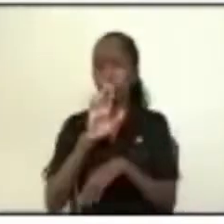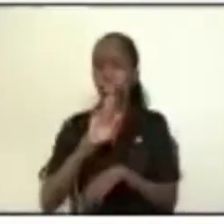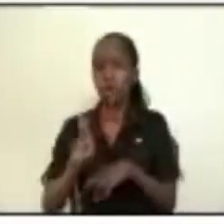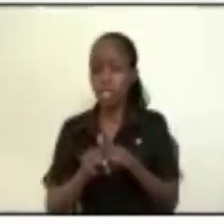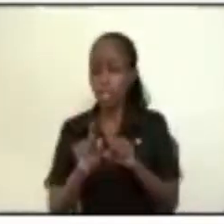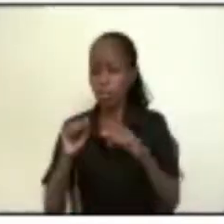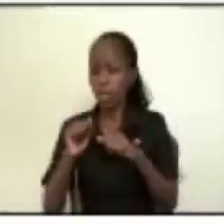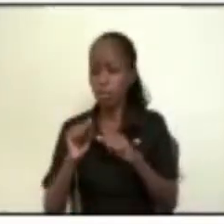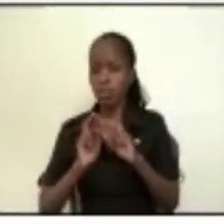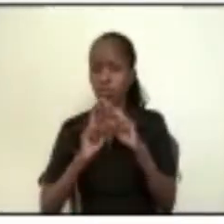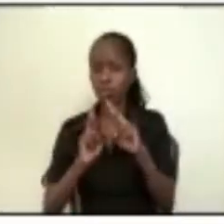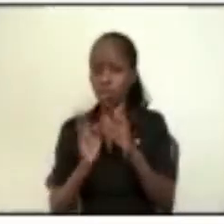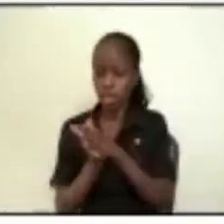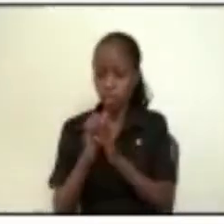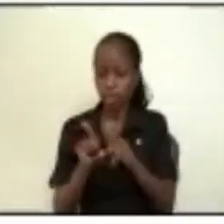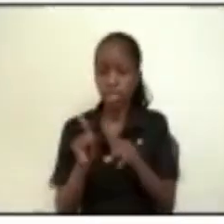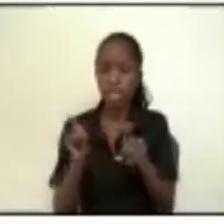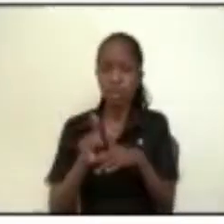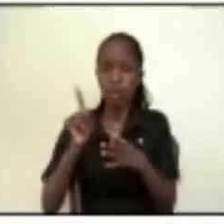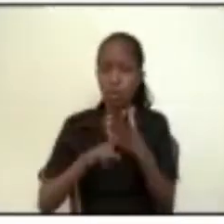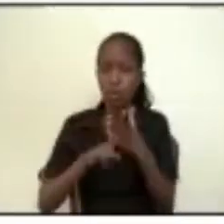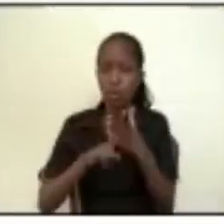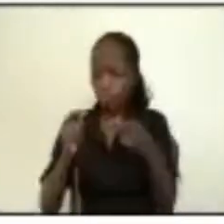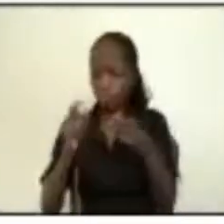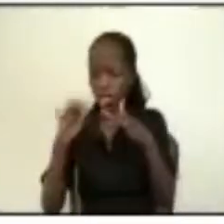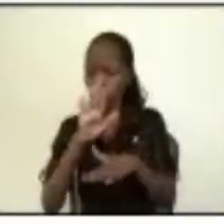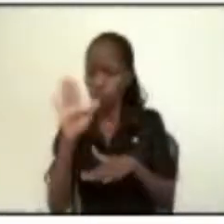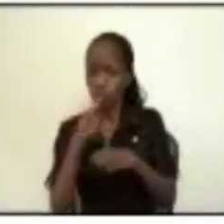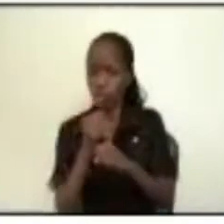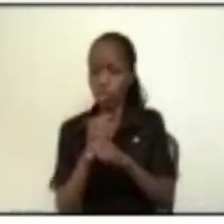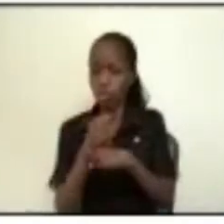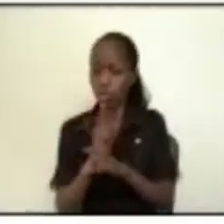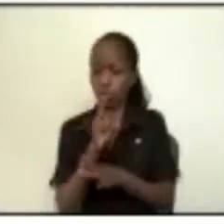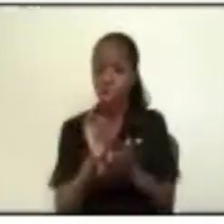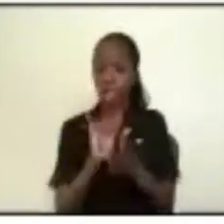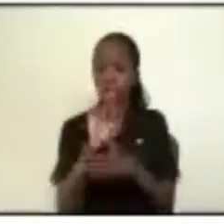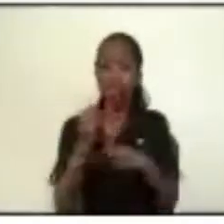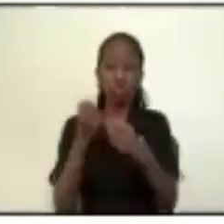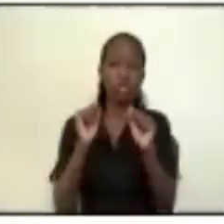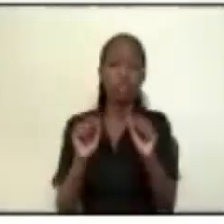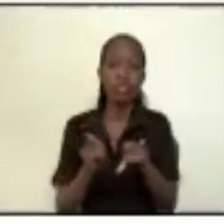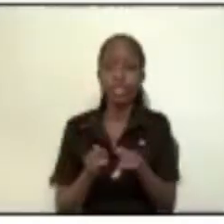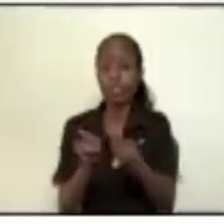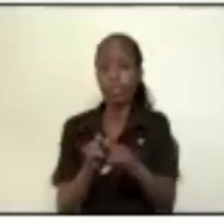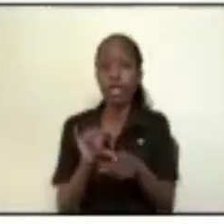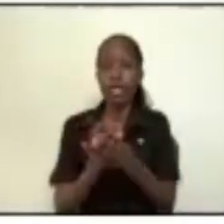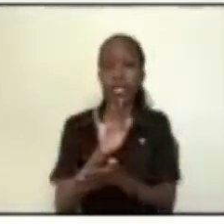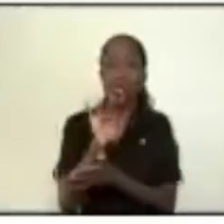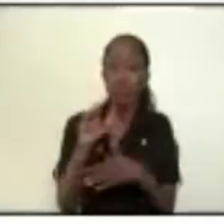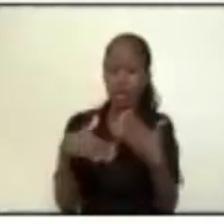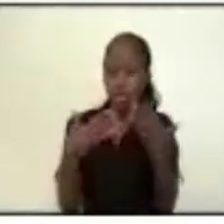to report in these stories and what your media houses are doing to ensure that you remain safe and that you are given